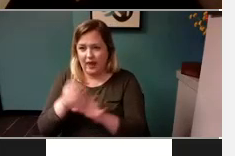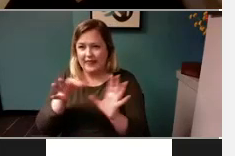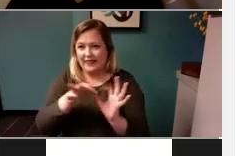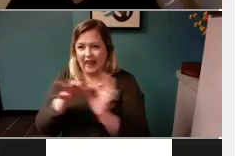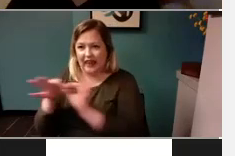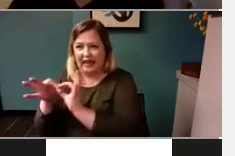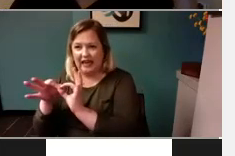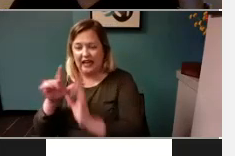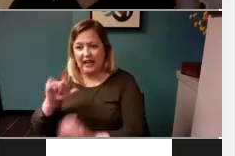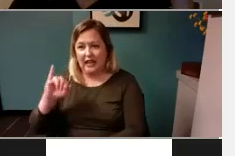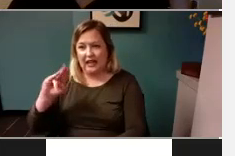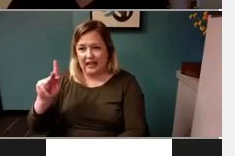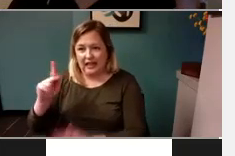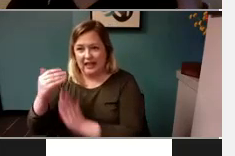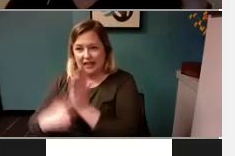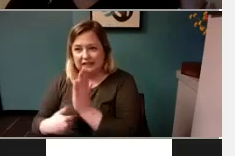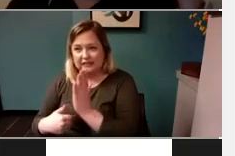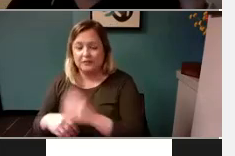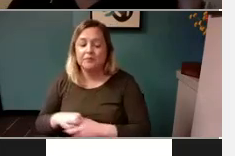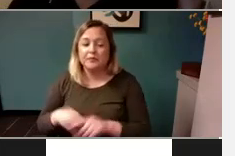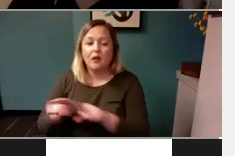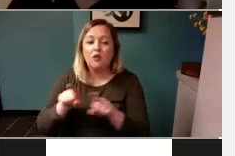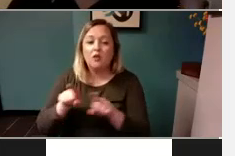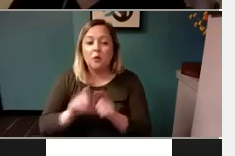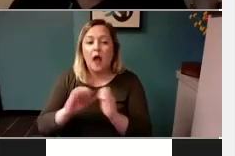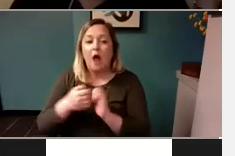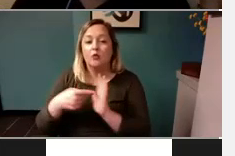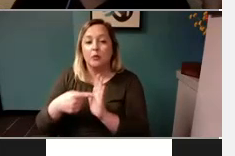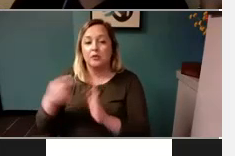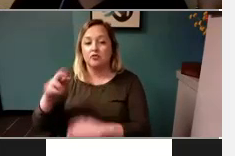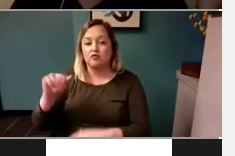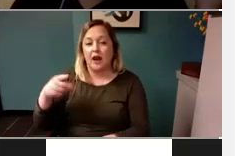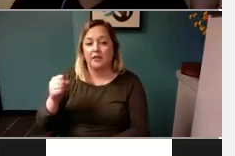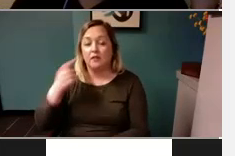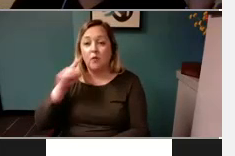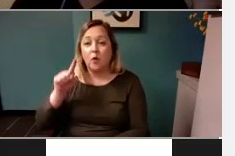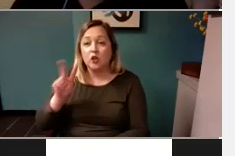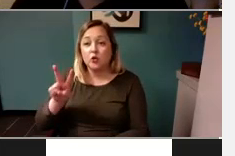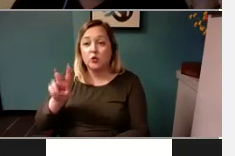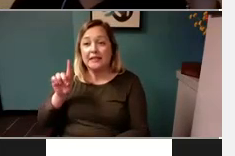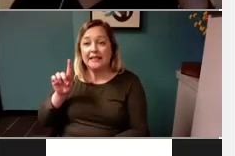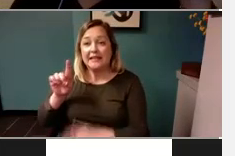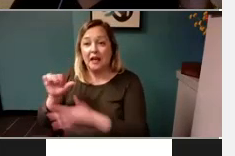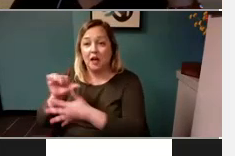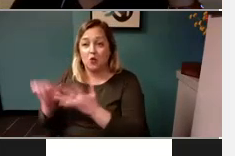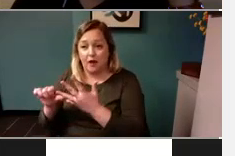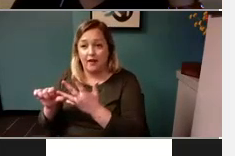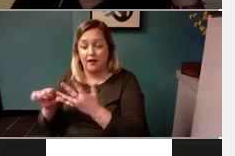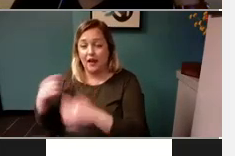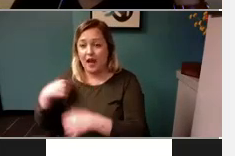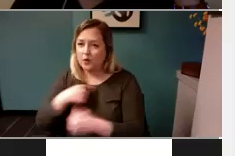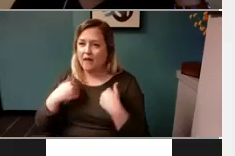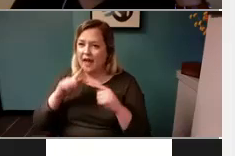talk about how we can represent graphs in terms of 2D arrays. And we also had an answer like that before. But before